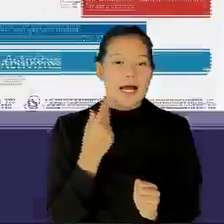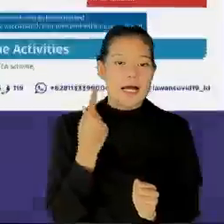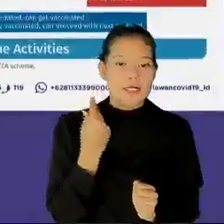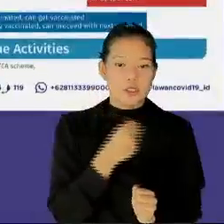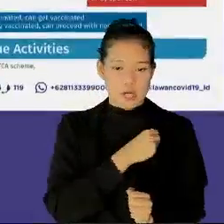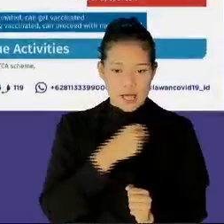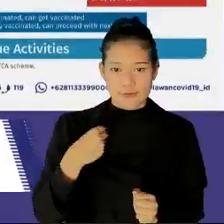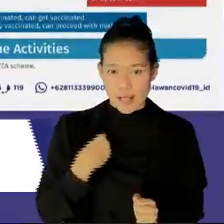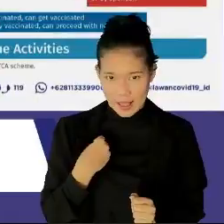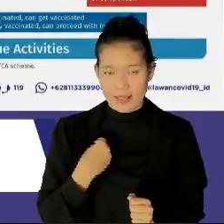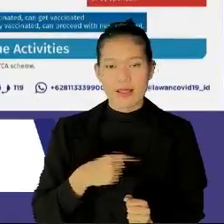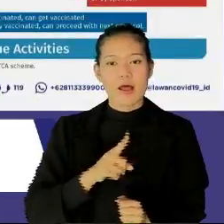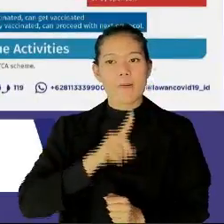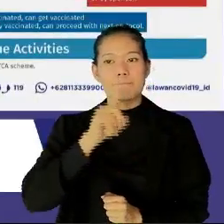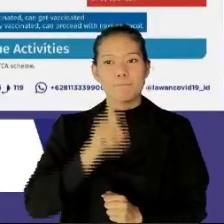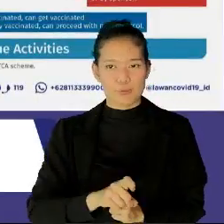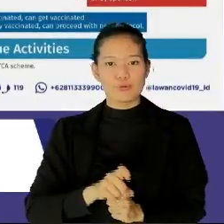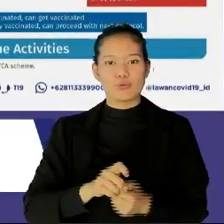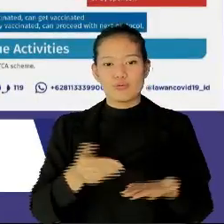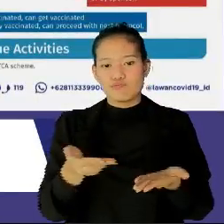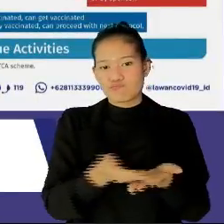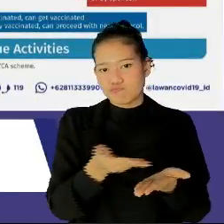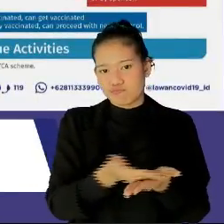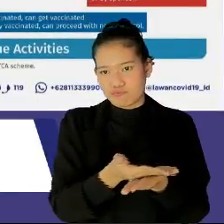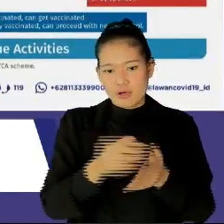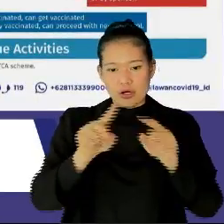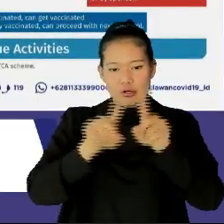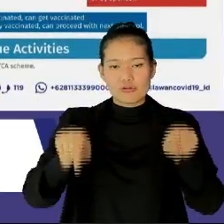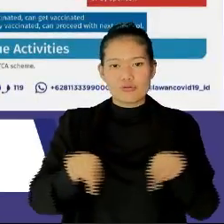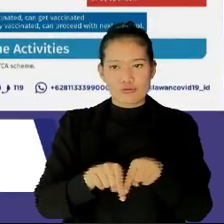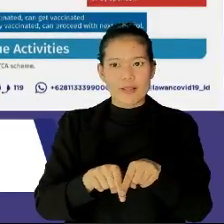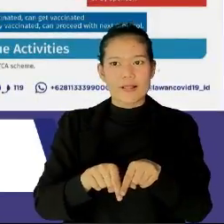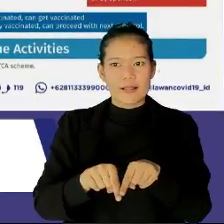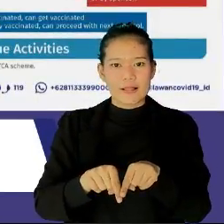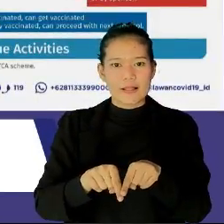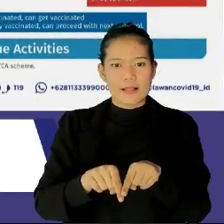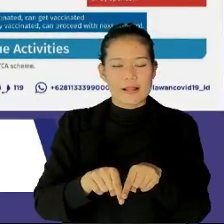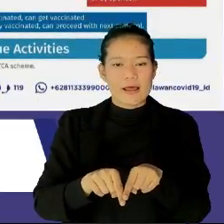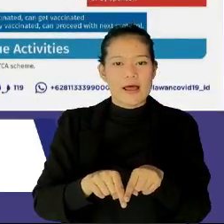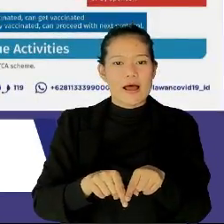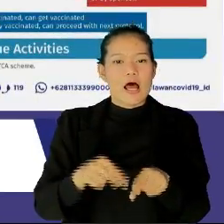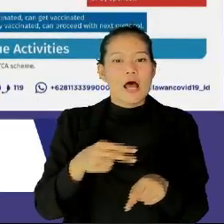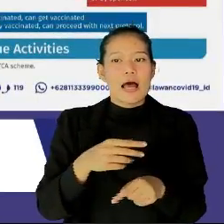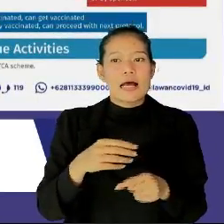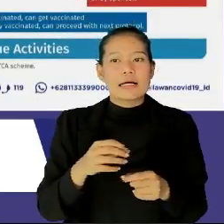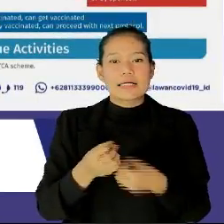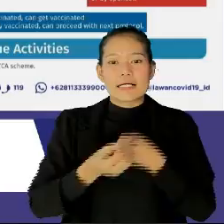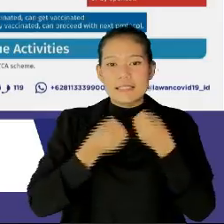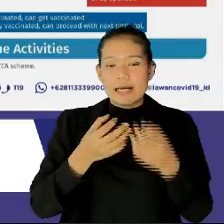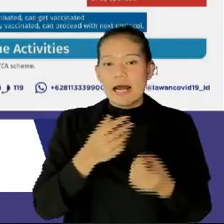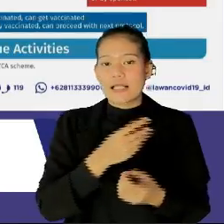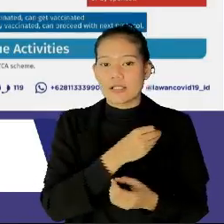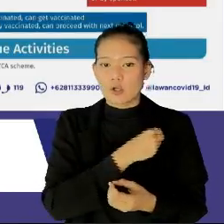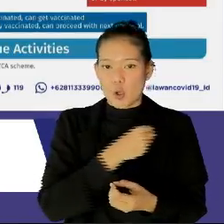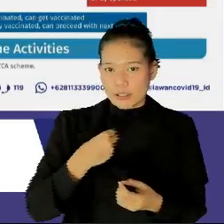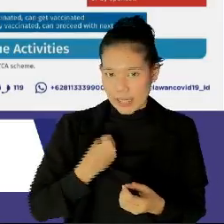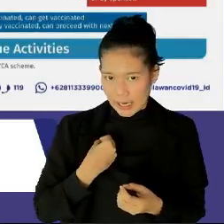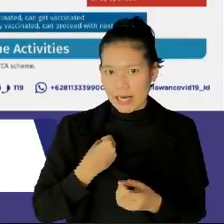foreigners, are required to attach a waiver from a government hospital doctor in their country of